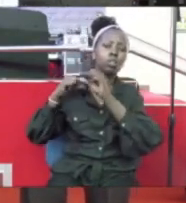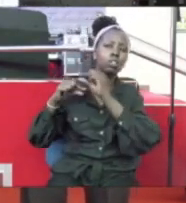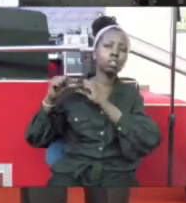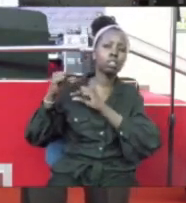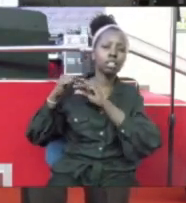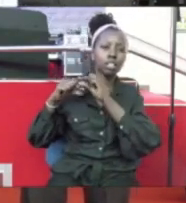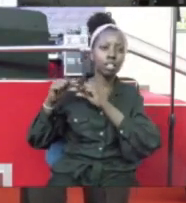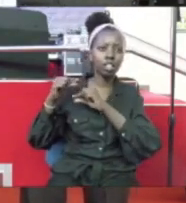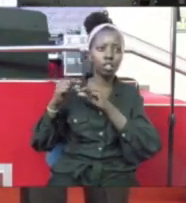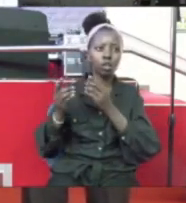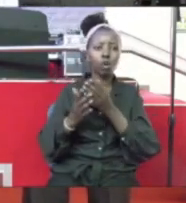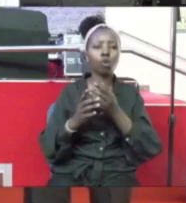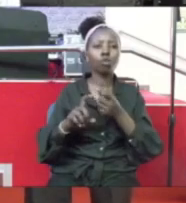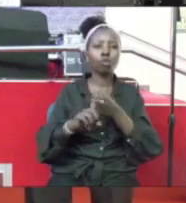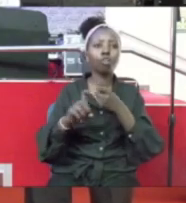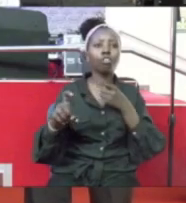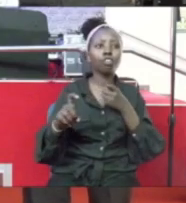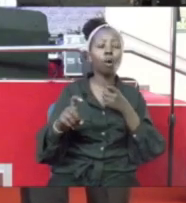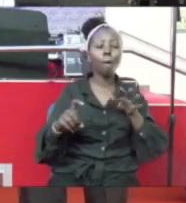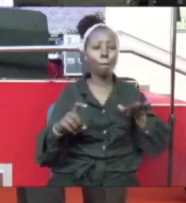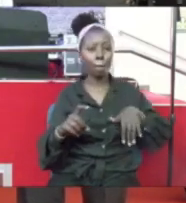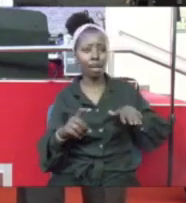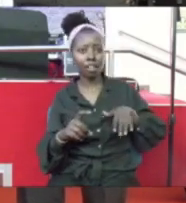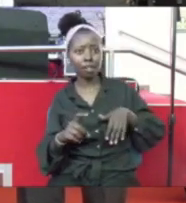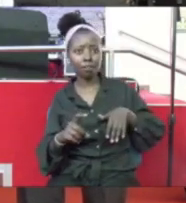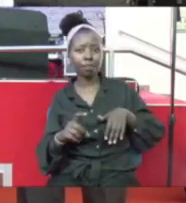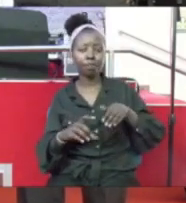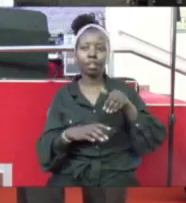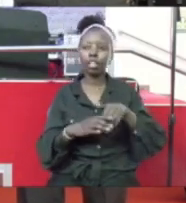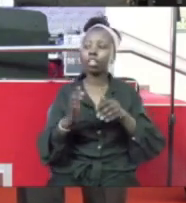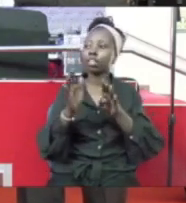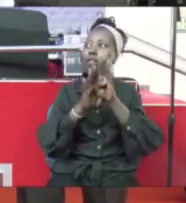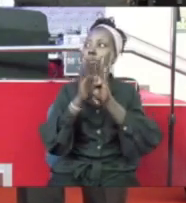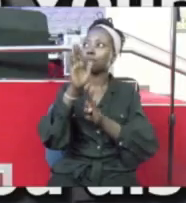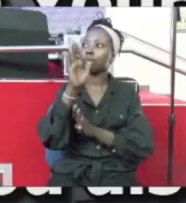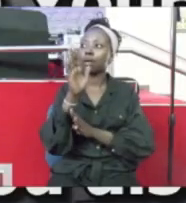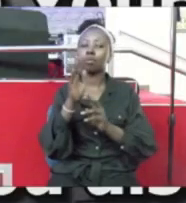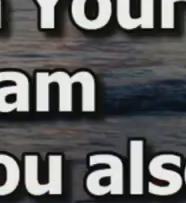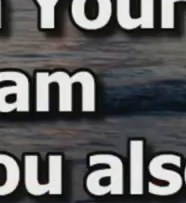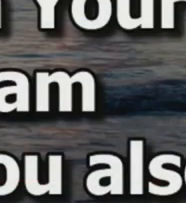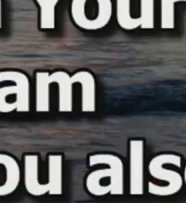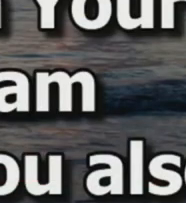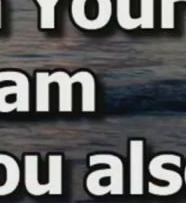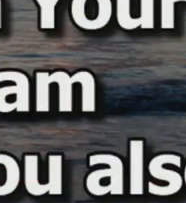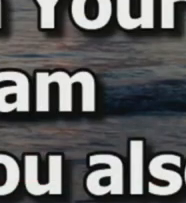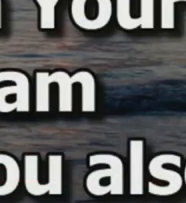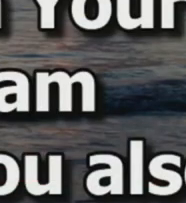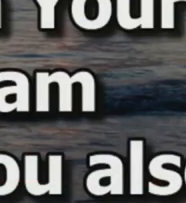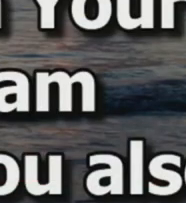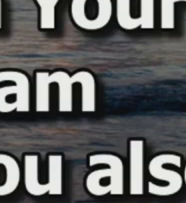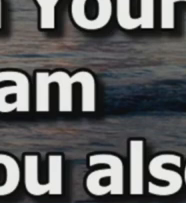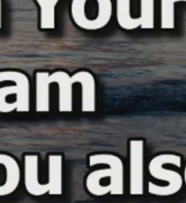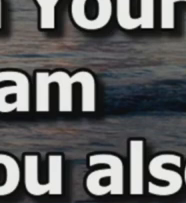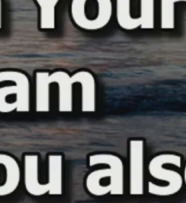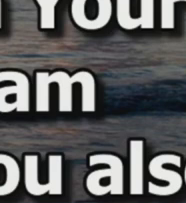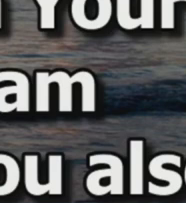maisha mazuri ya kiungu. And that is in 2 Timothy chapter 1 verse 5-6. Timotheo wa pili kuanzia mstari wa kwanza hadi